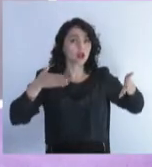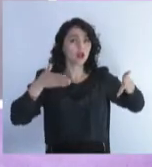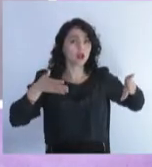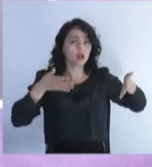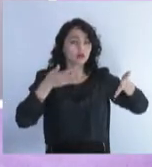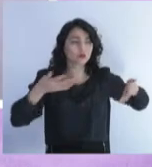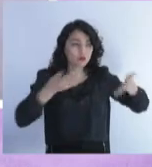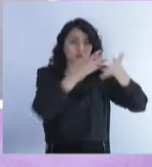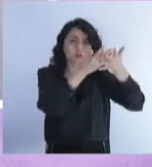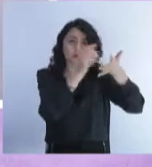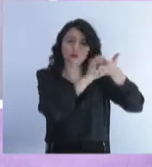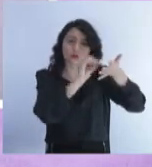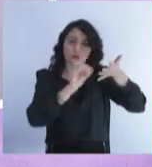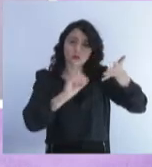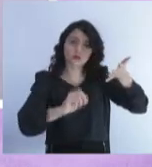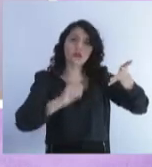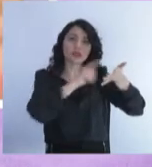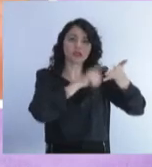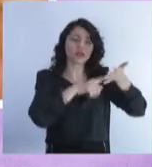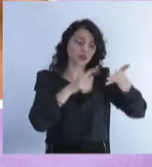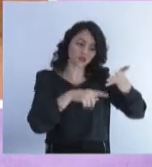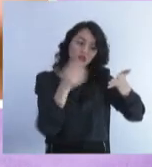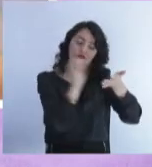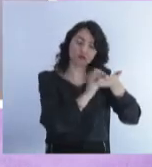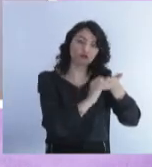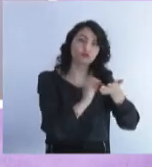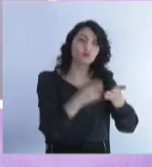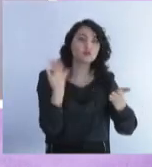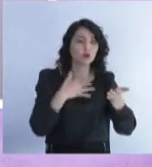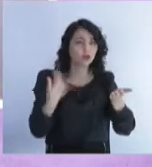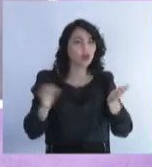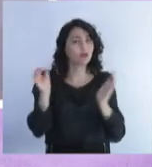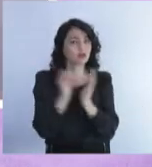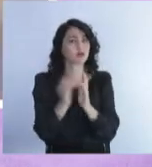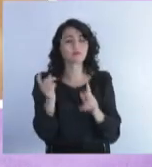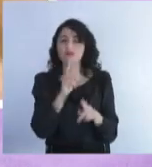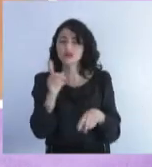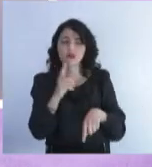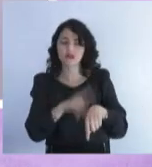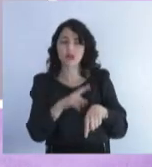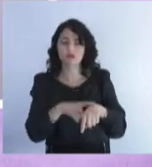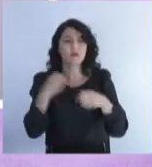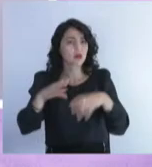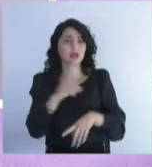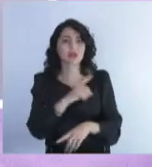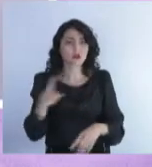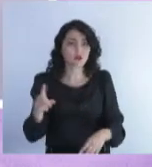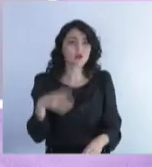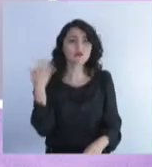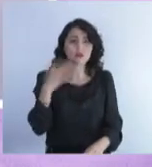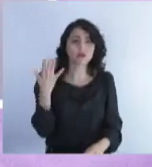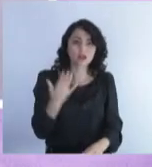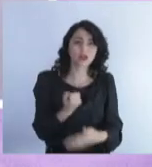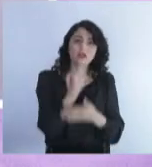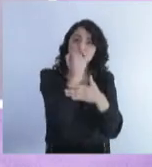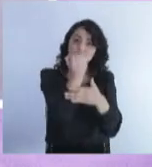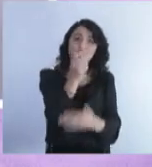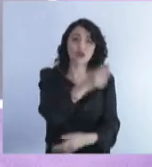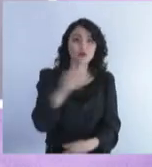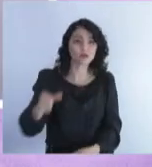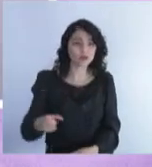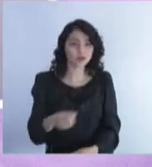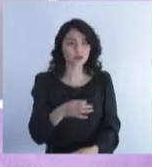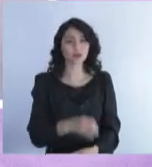doesn't really take much time away, but it makes sure that people continue to develop as a person, not